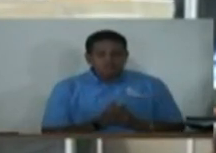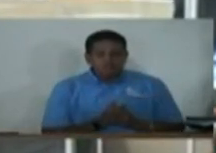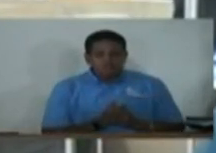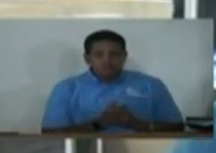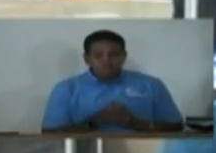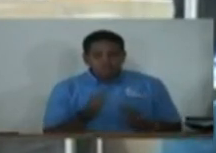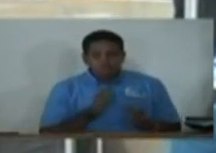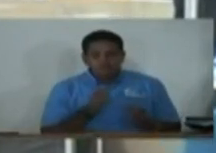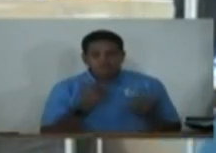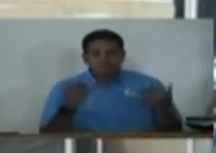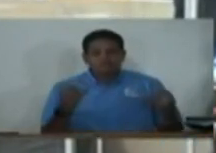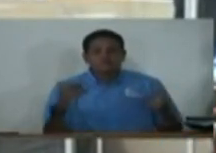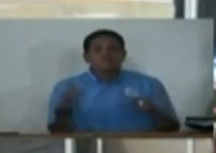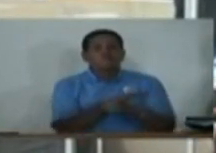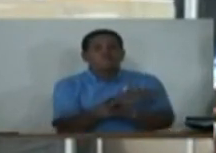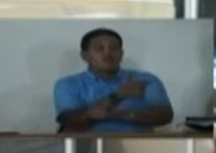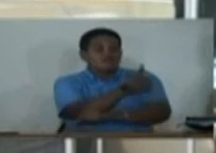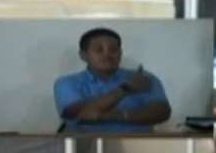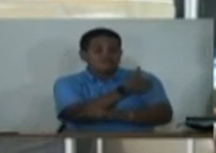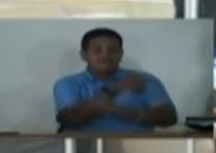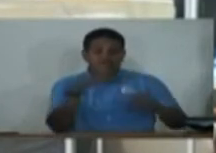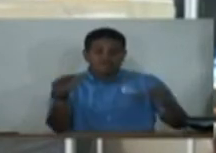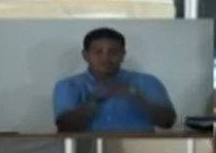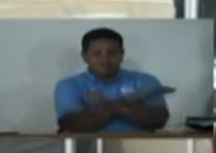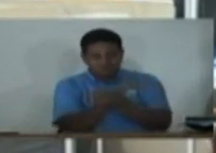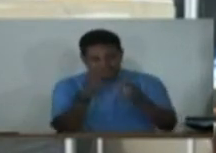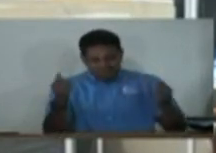now fully vaccinated.